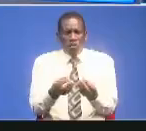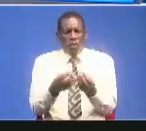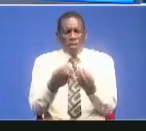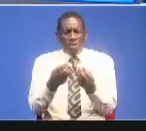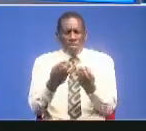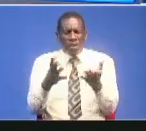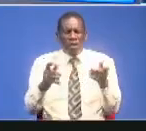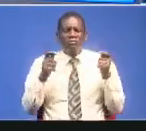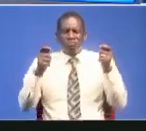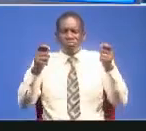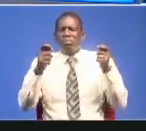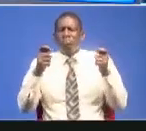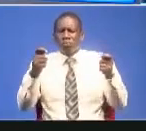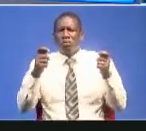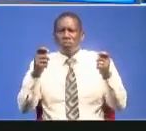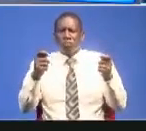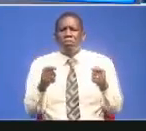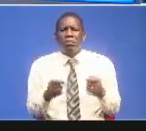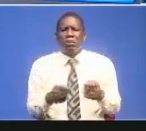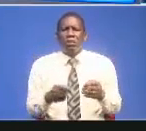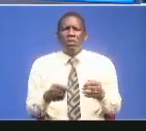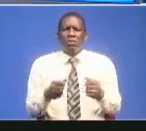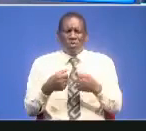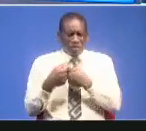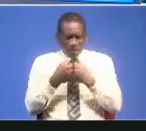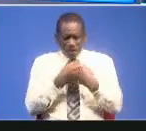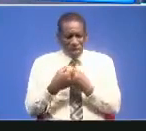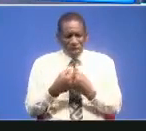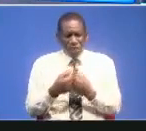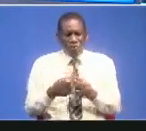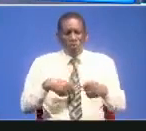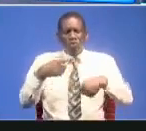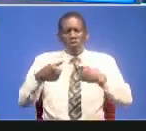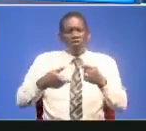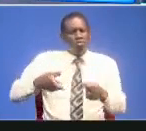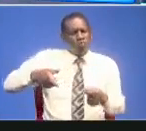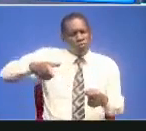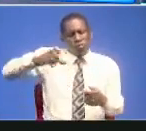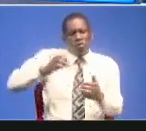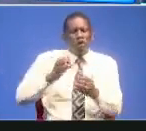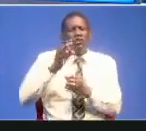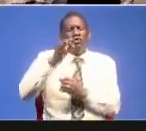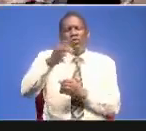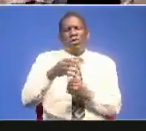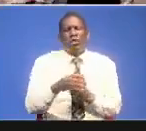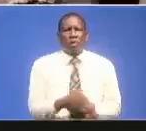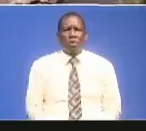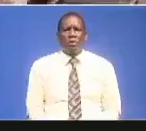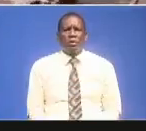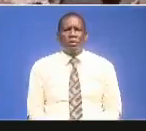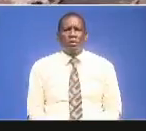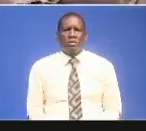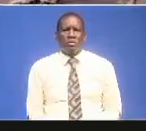nationwide protests and strikes, with the pressure set to increase even more in the coming weeks.